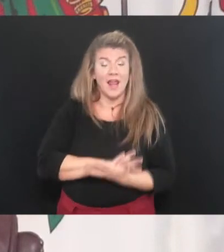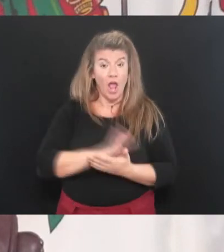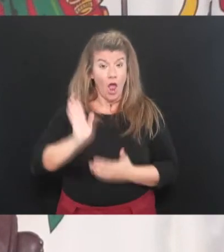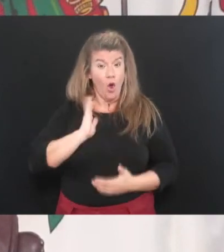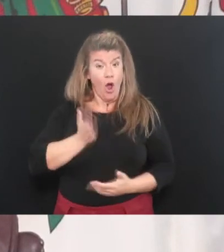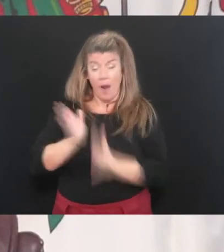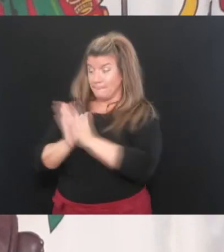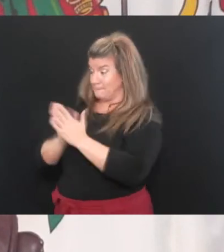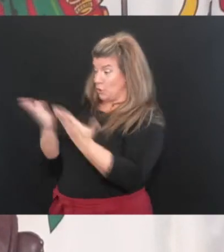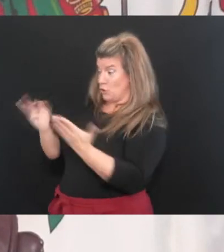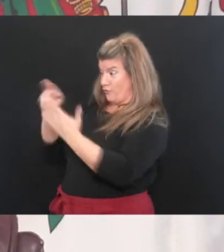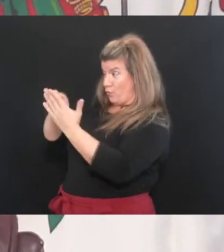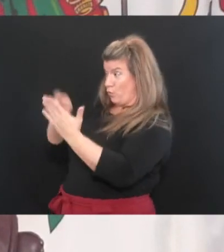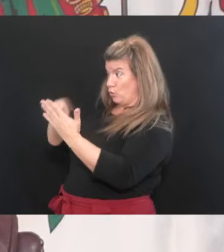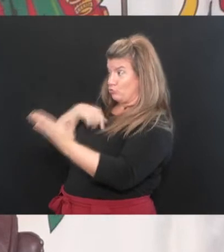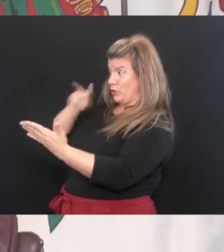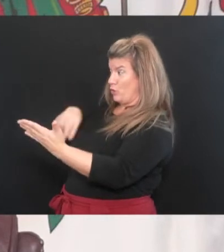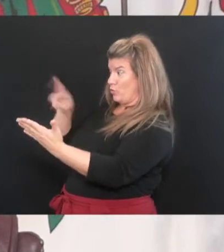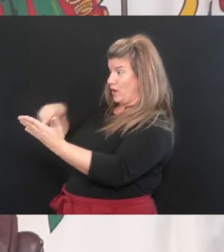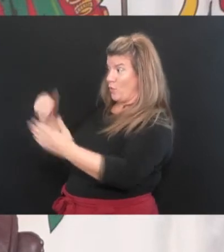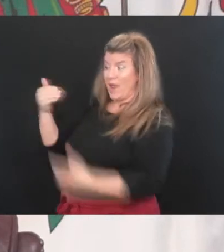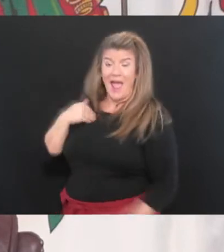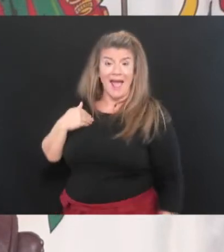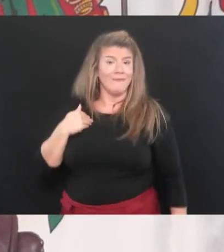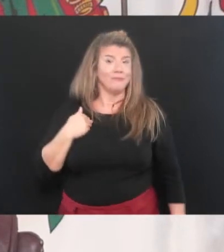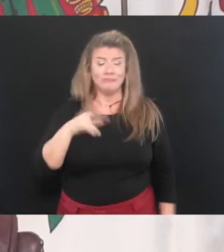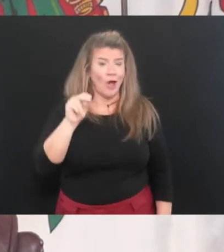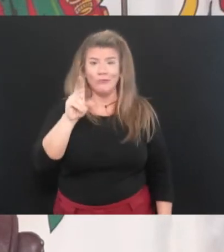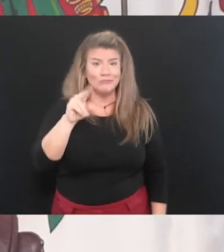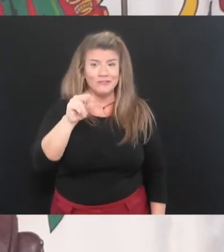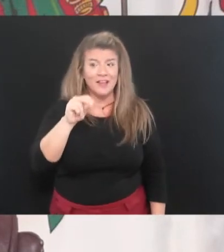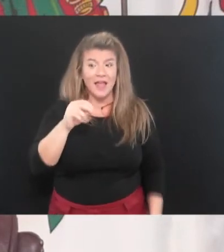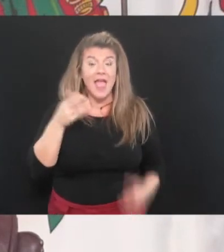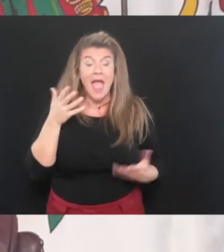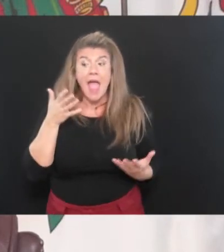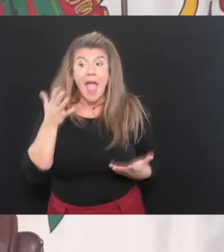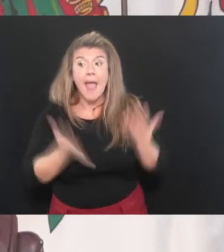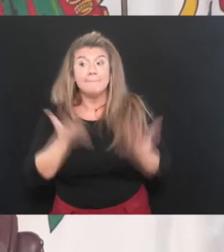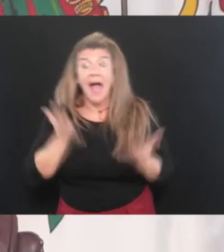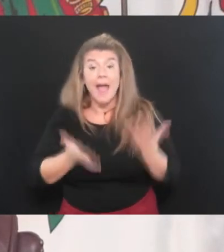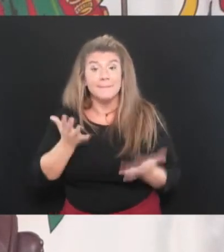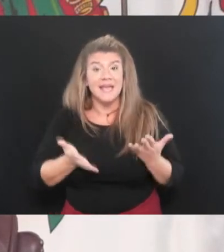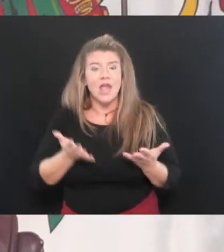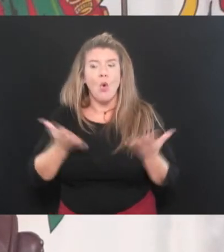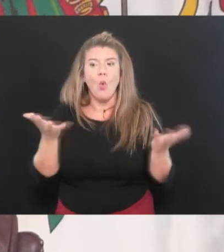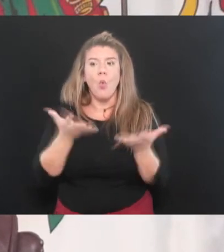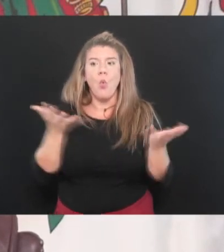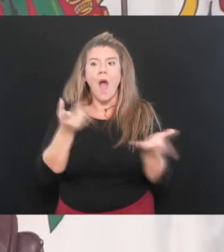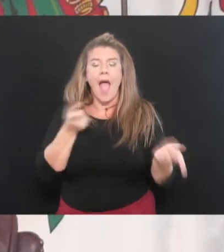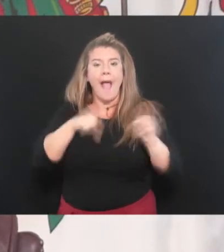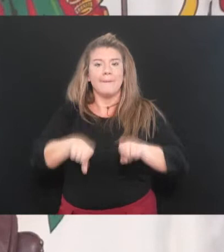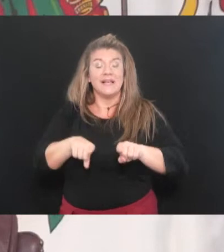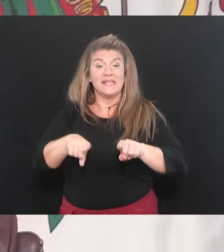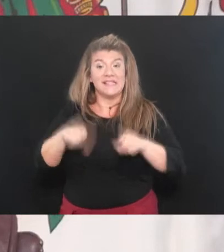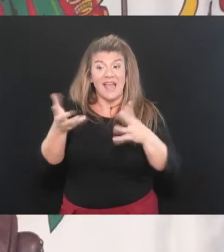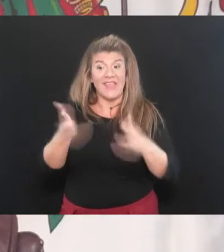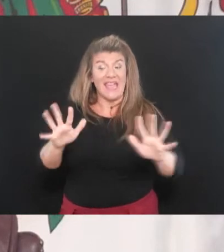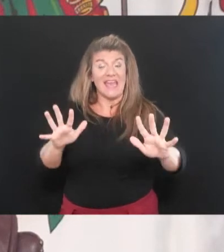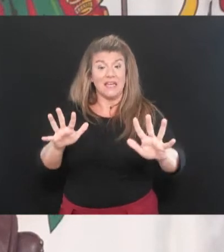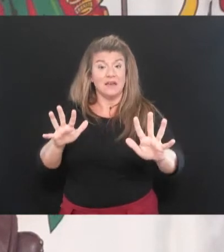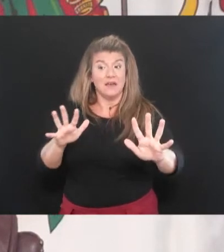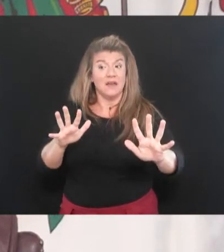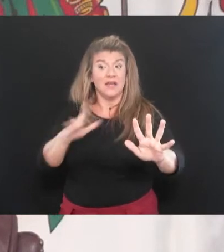have said this over and over and over. It may very well be that what comes out at the end